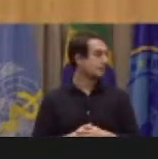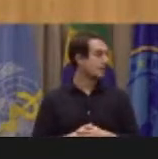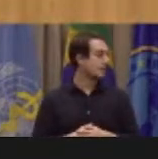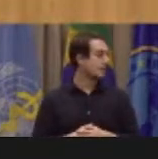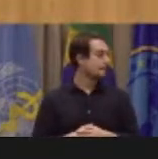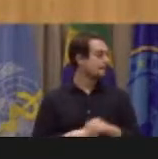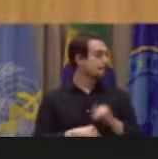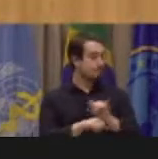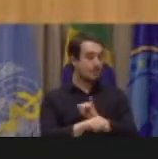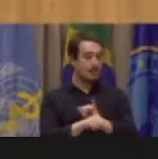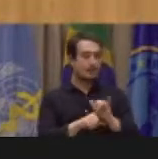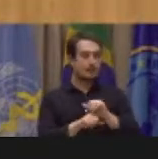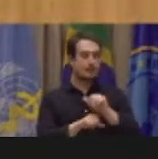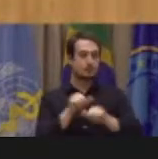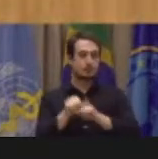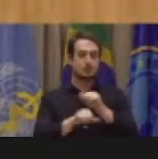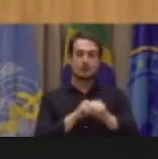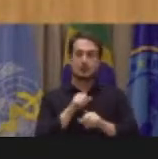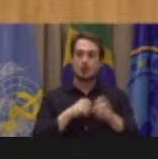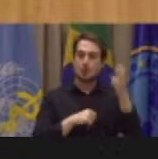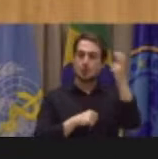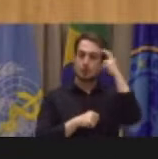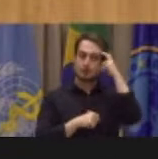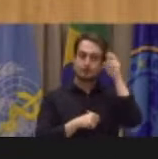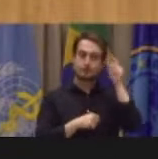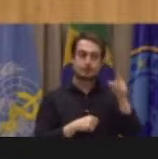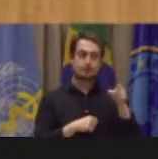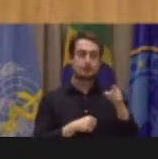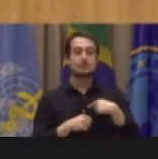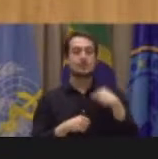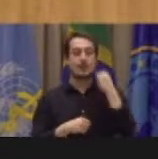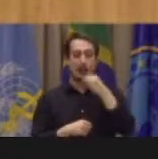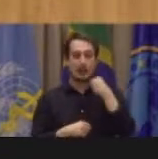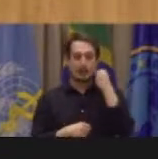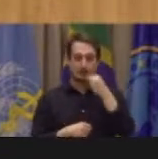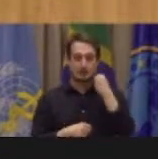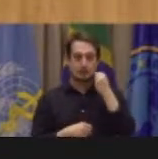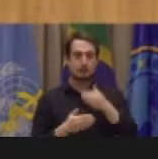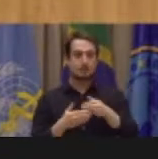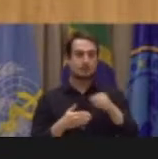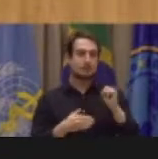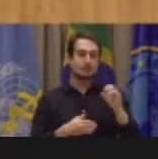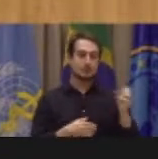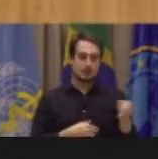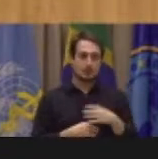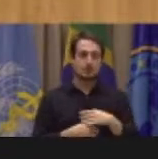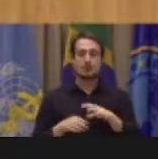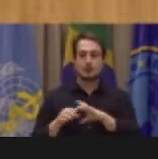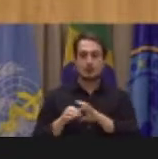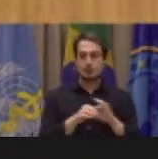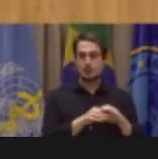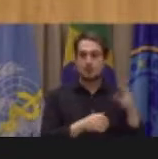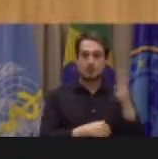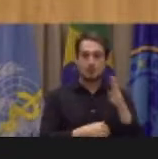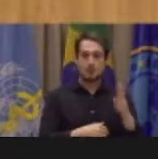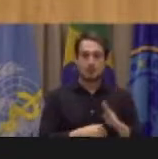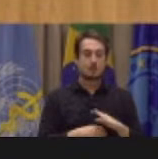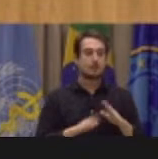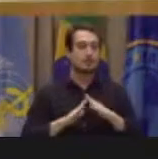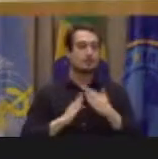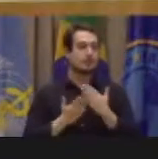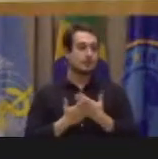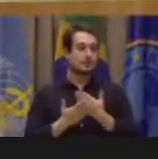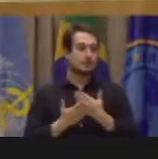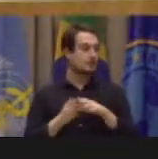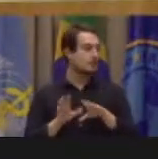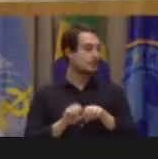about strategy and changing of culture, we have to take a look at the processes. EBSER brings